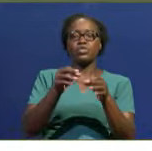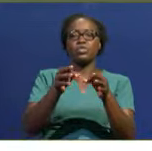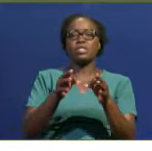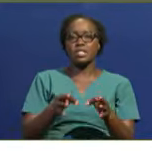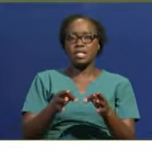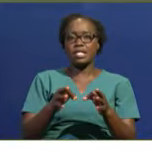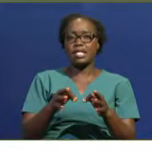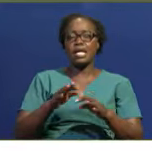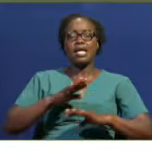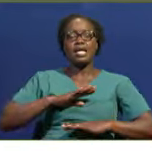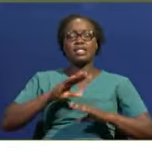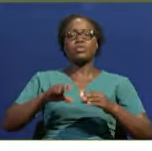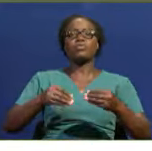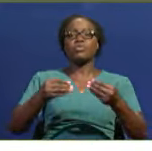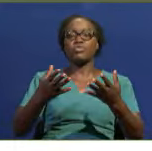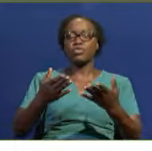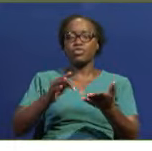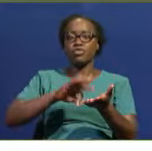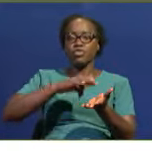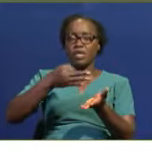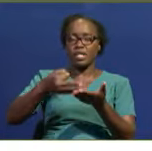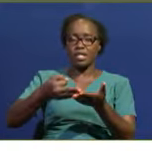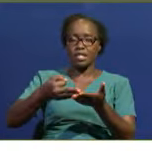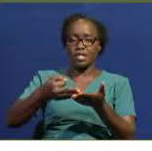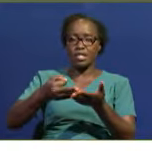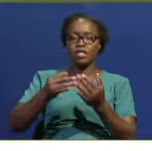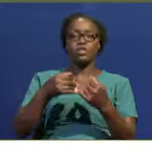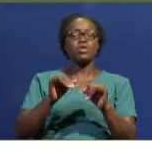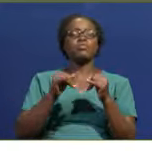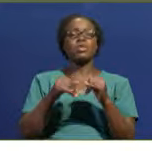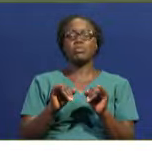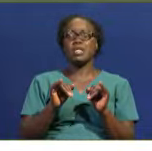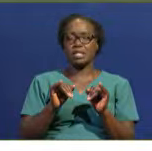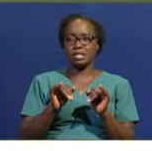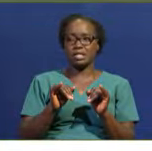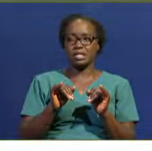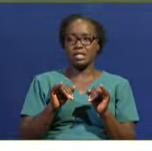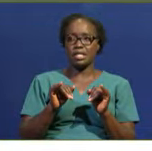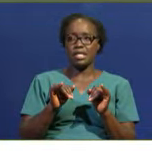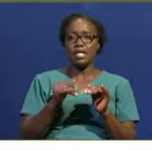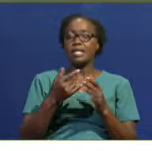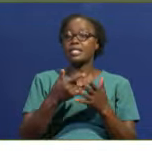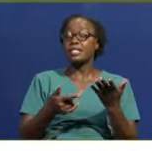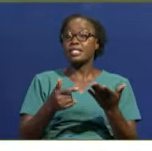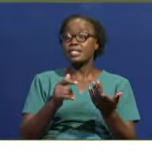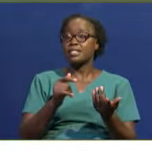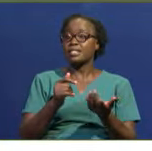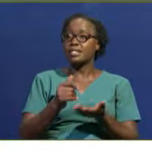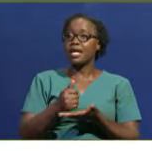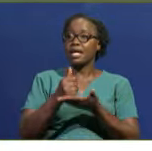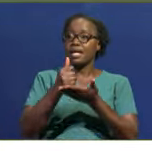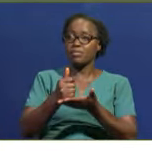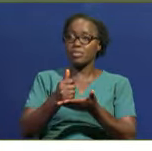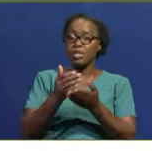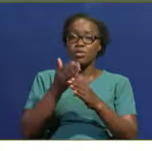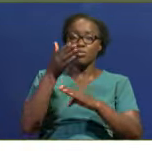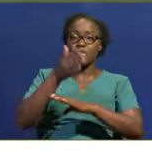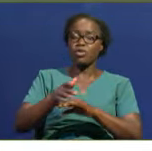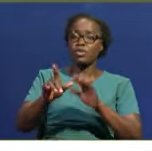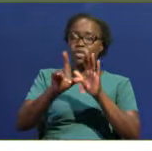make adequate provision for funding to implement these interventions. Beyond